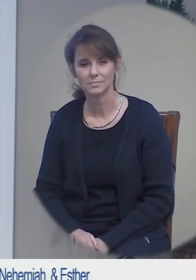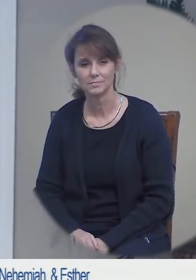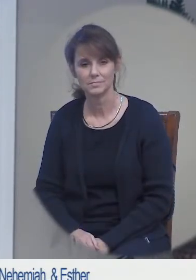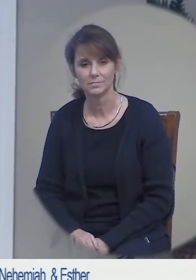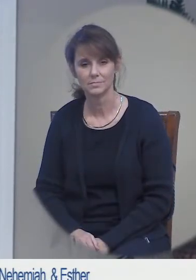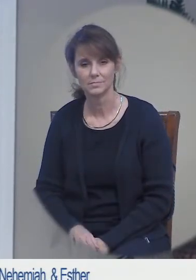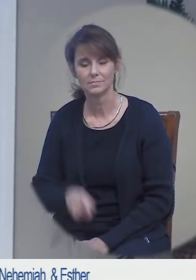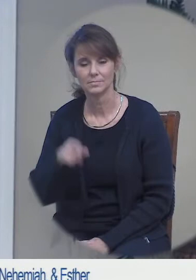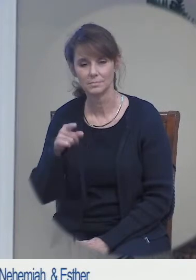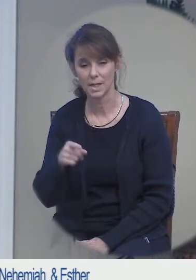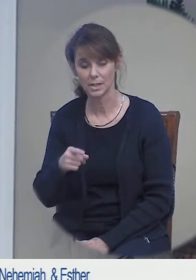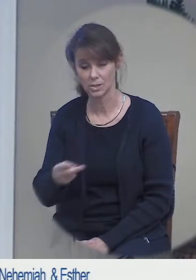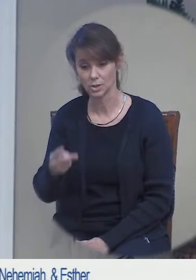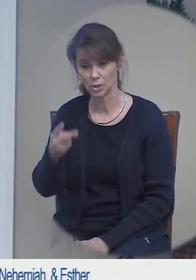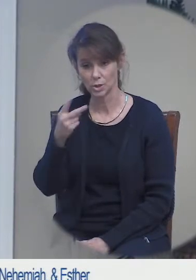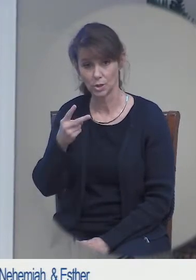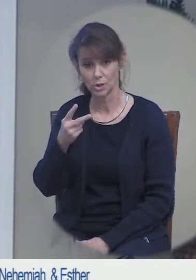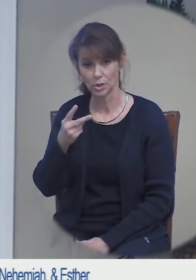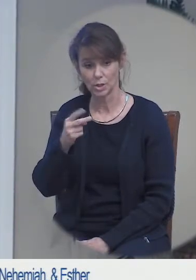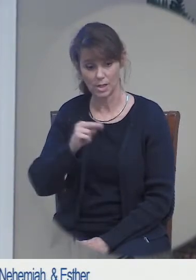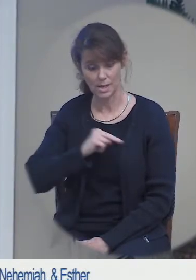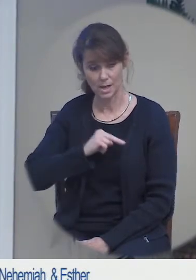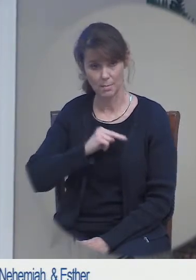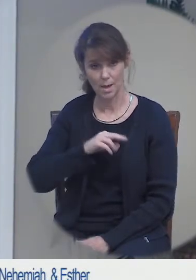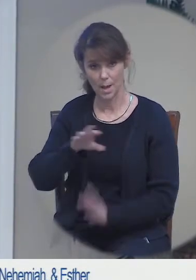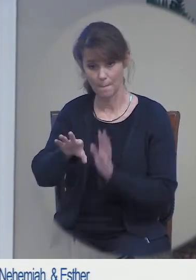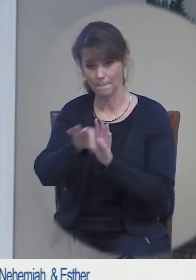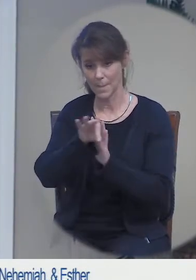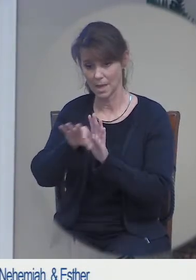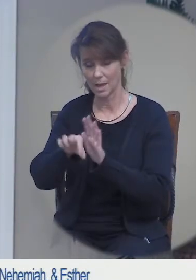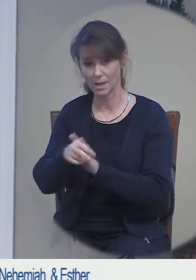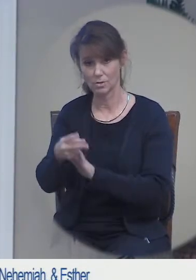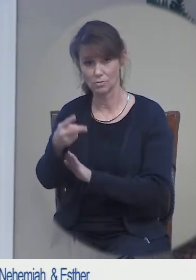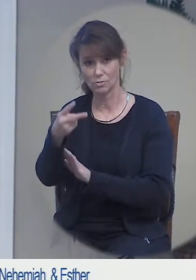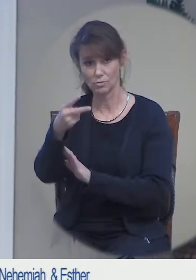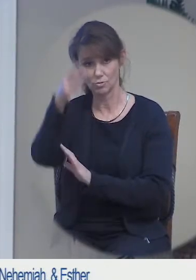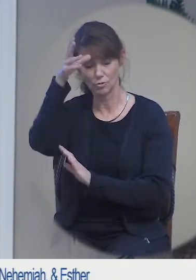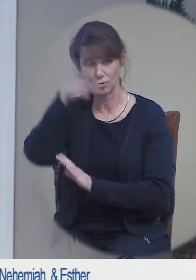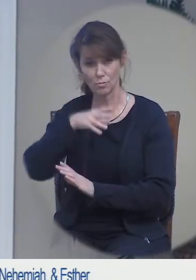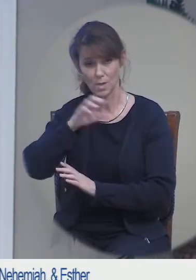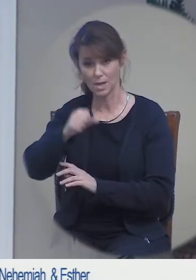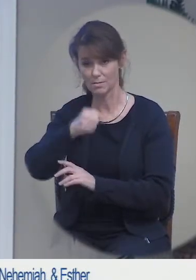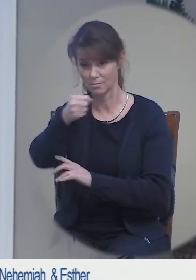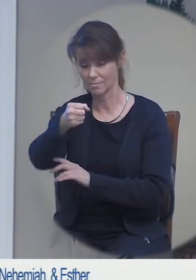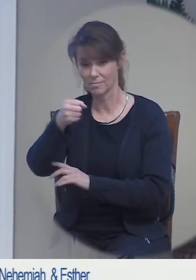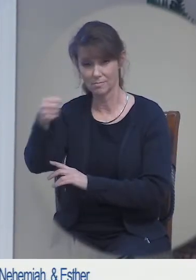specifically mentions about Hanani and Hananiah. They're faithful and what?